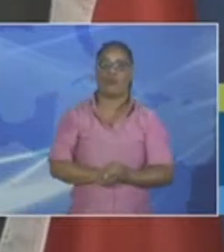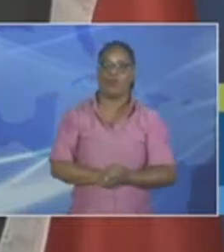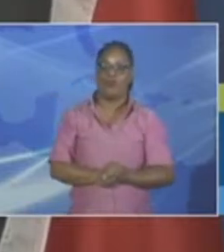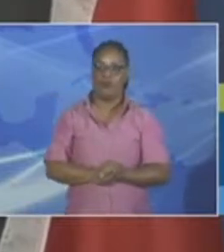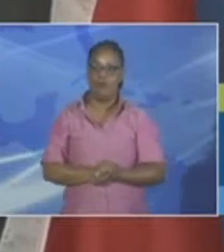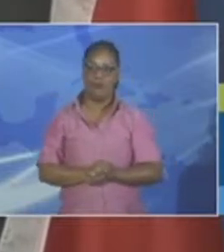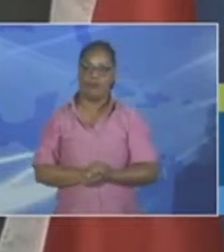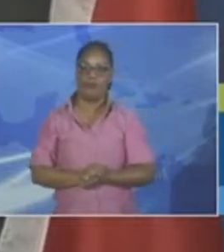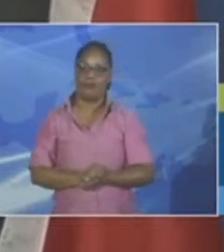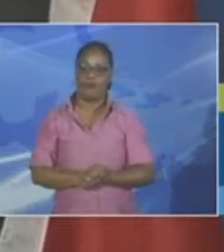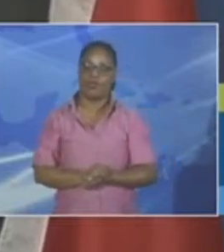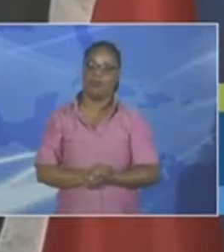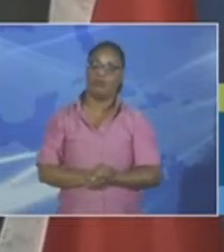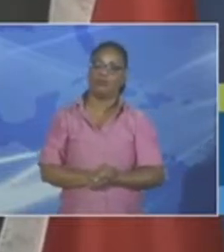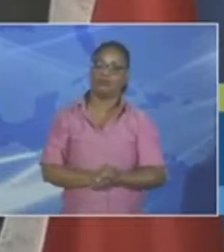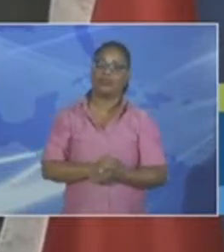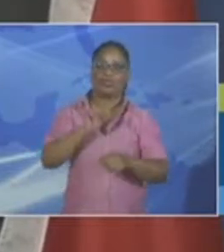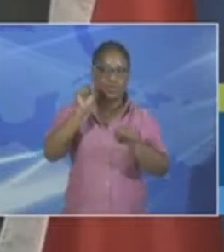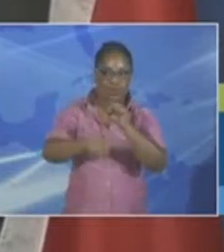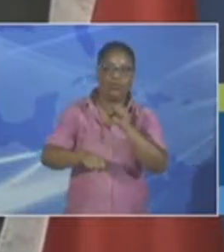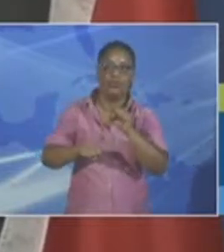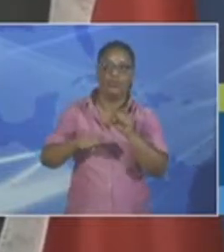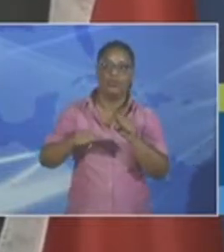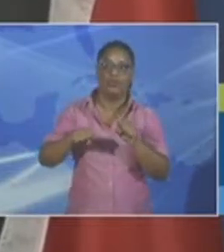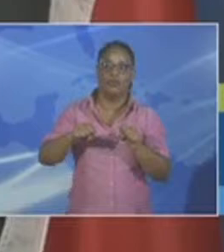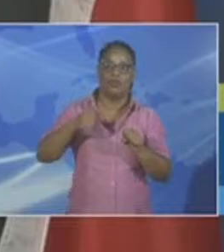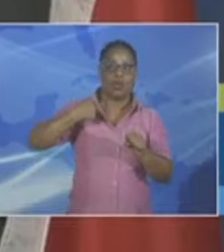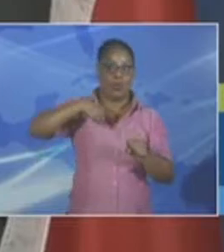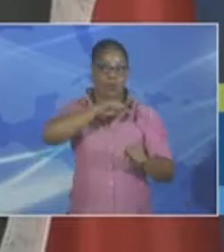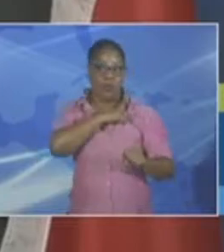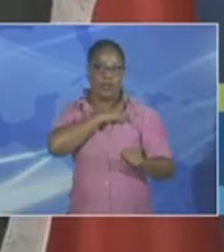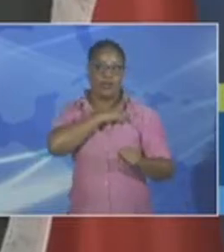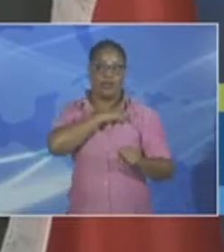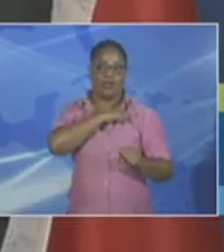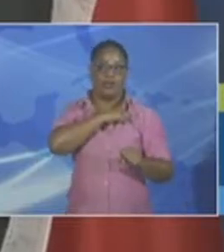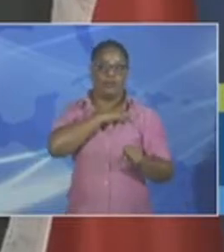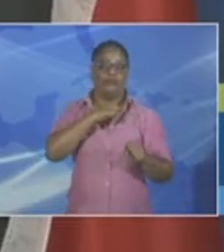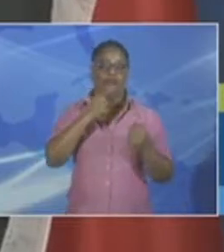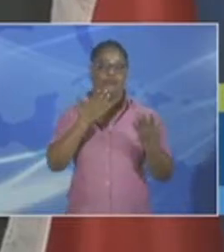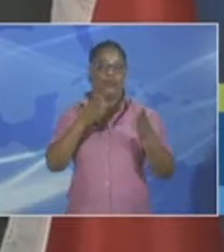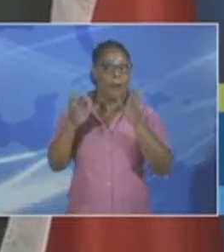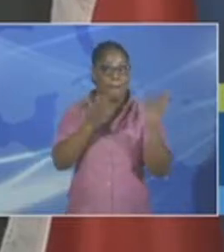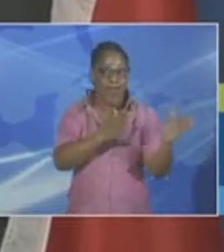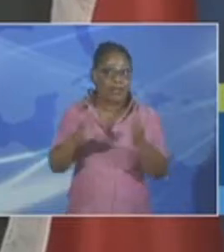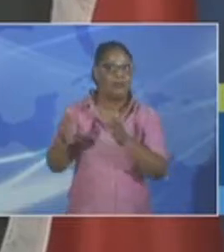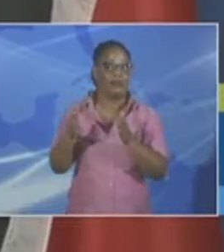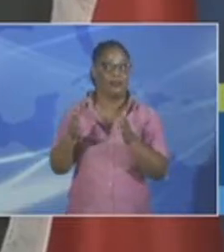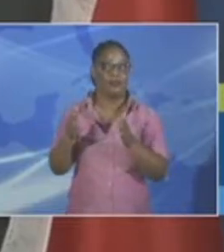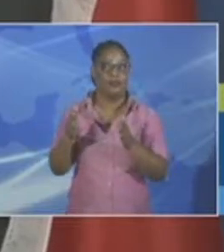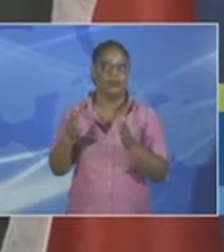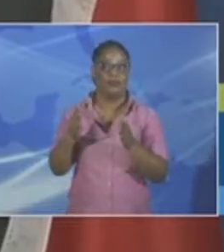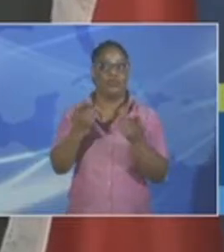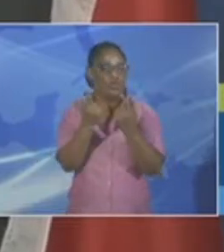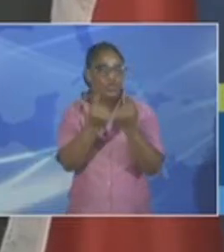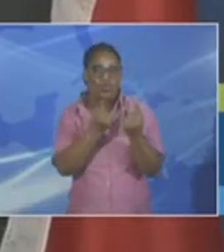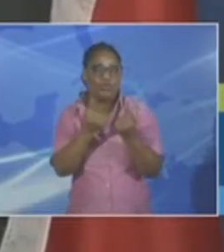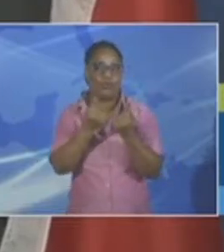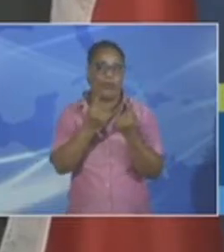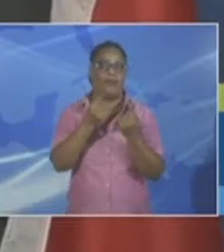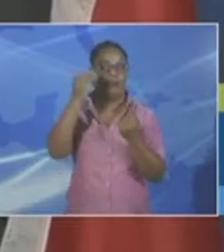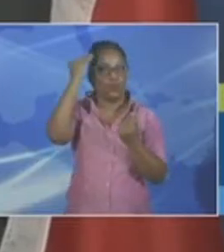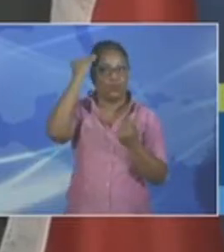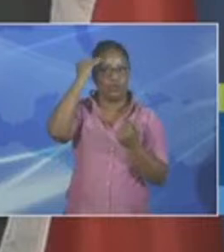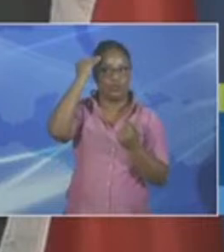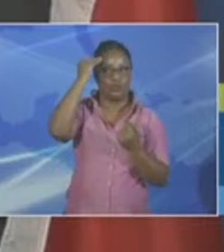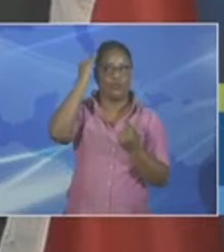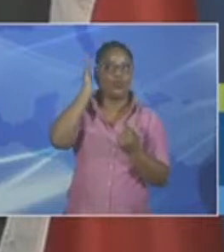weekend, and we start with that. So you can prepare to do that, and now you know it's going to happen, and we